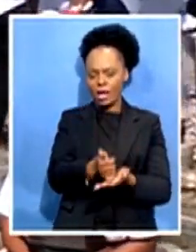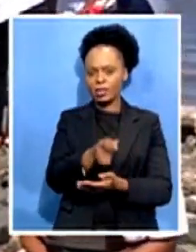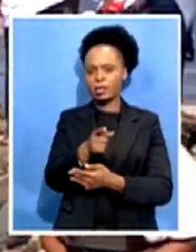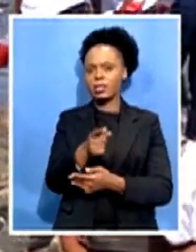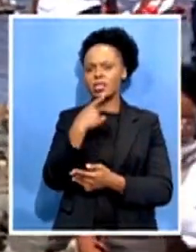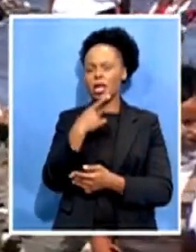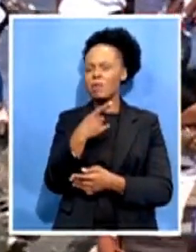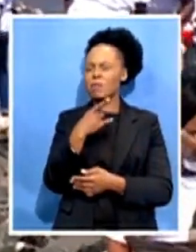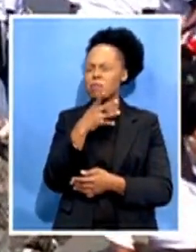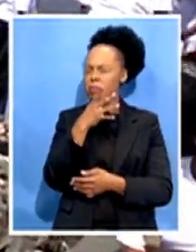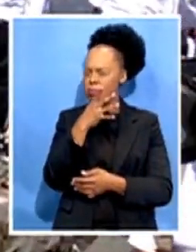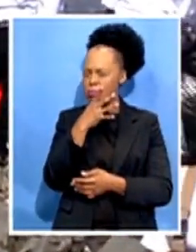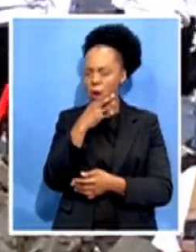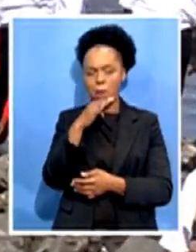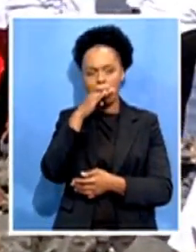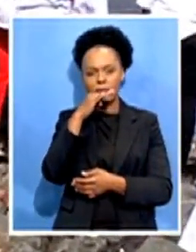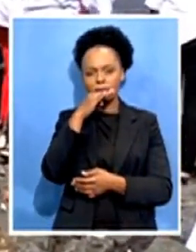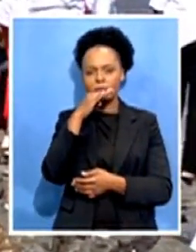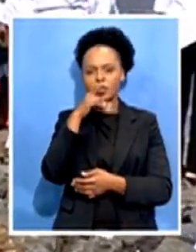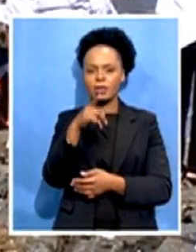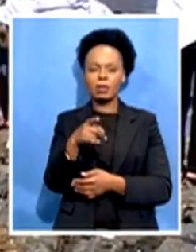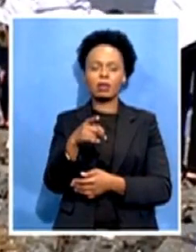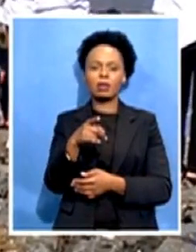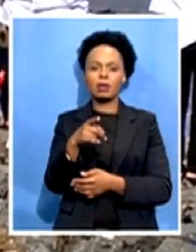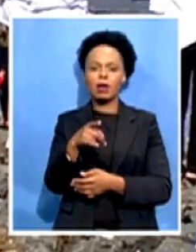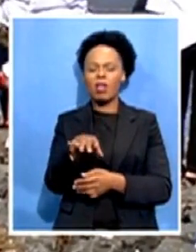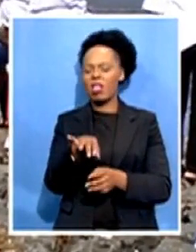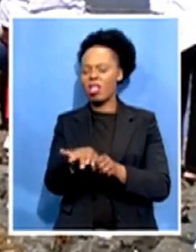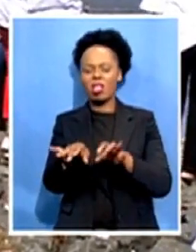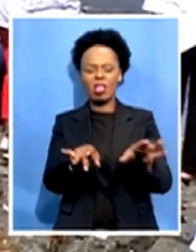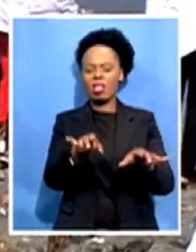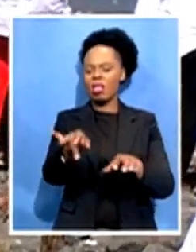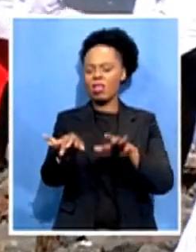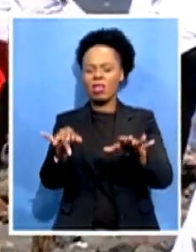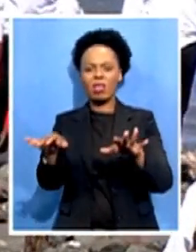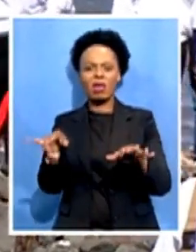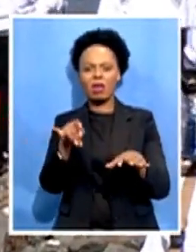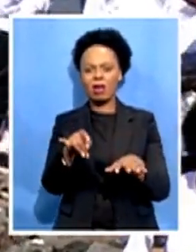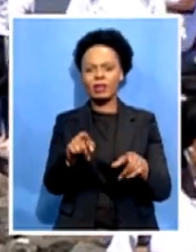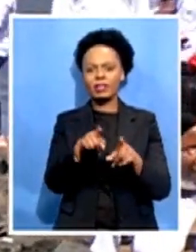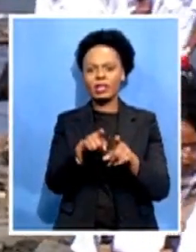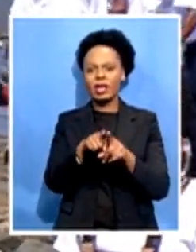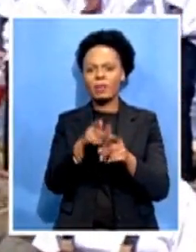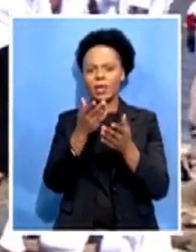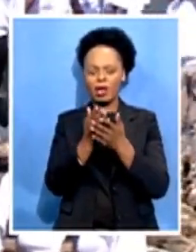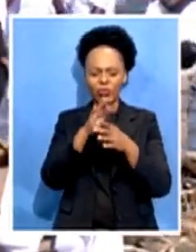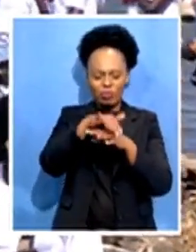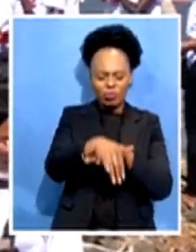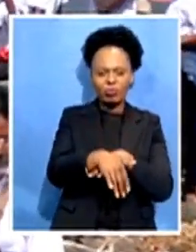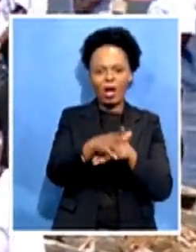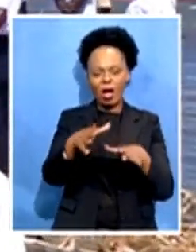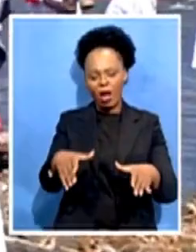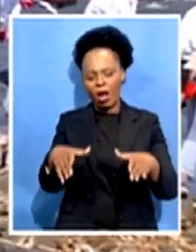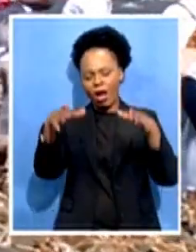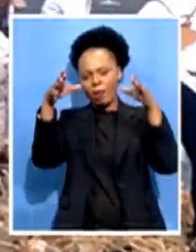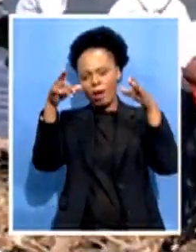on the ground, Aldrin. Plastics are also ending up in the Durban Harbour. The birds are seeing these colourful plastics on the ground and eating